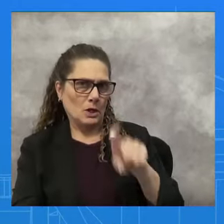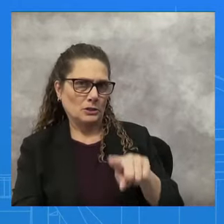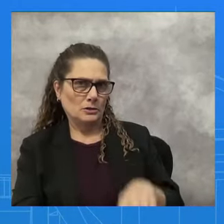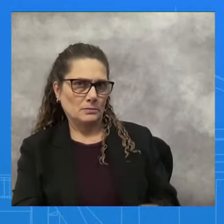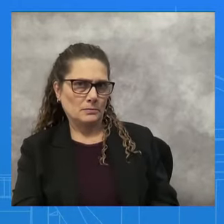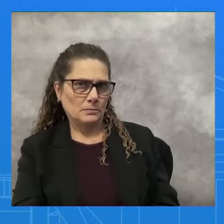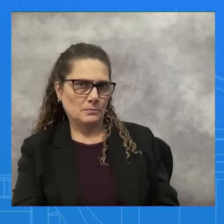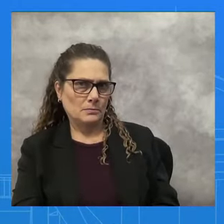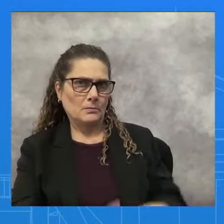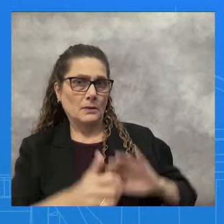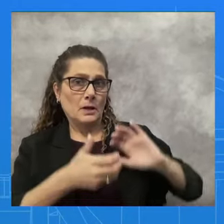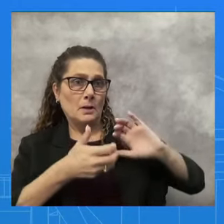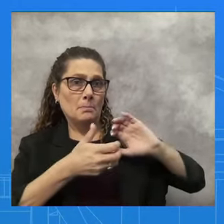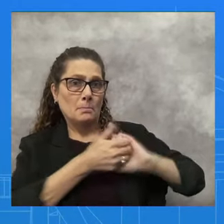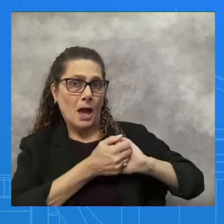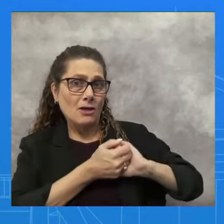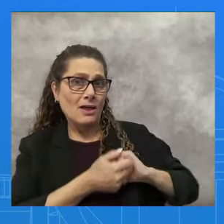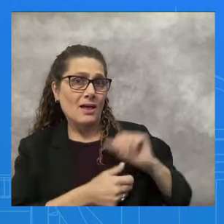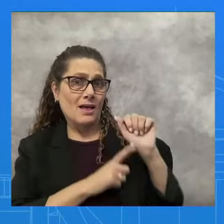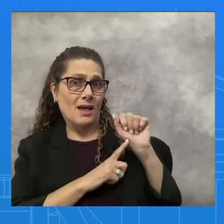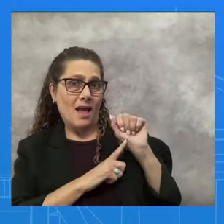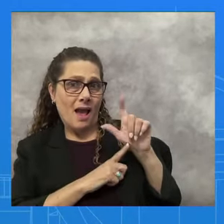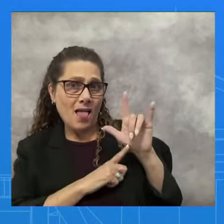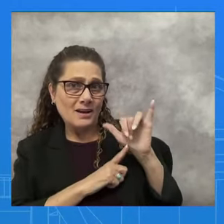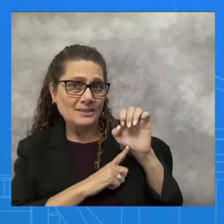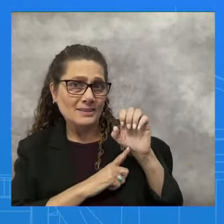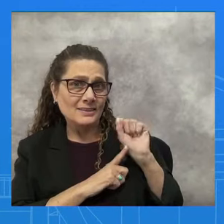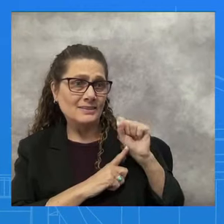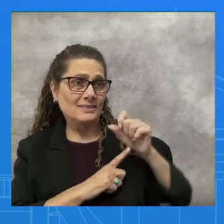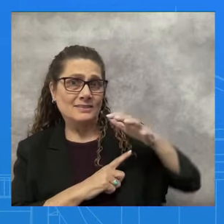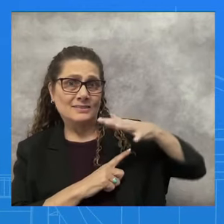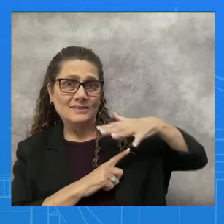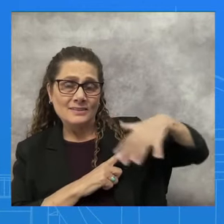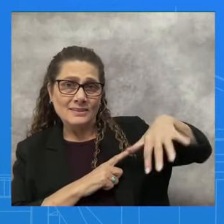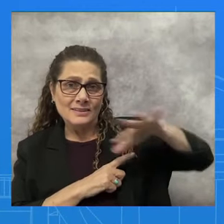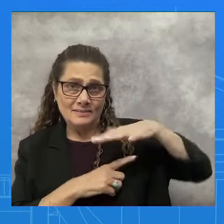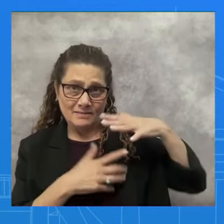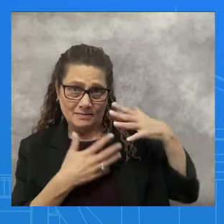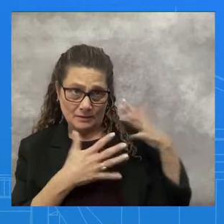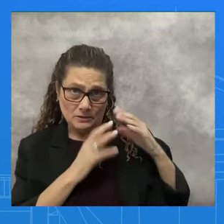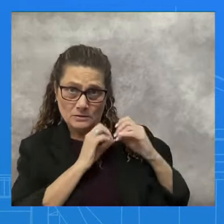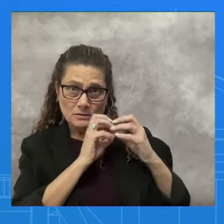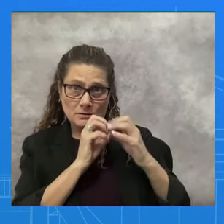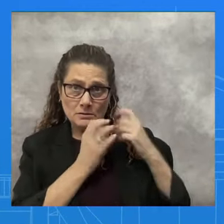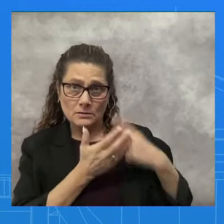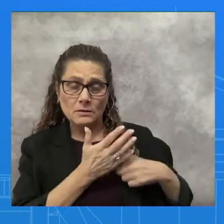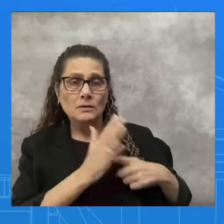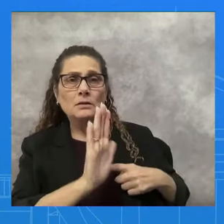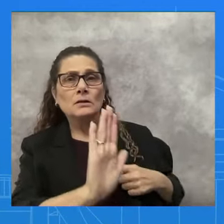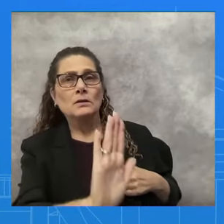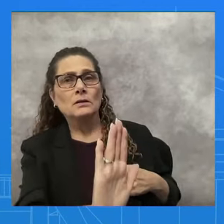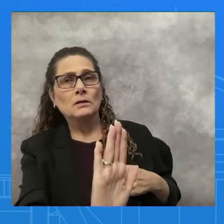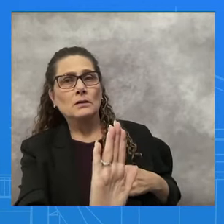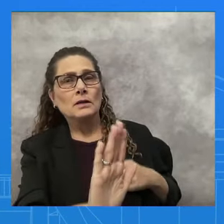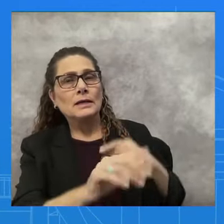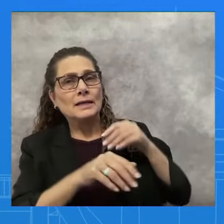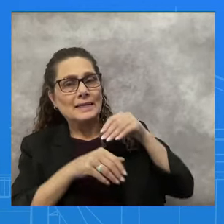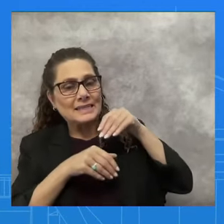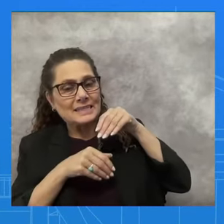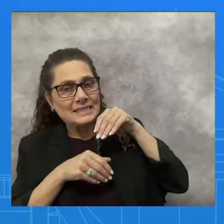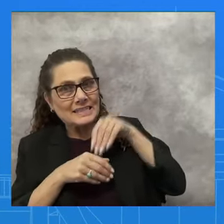that happen? We are in the process, again, which is why we're not going to be downgrading everything here today. We are in the process